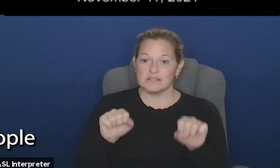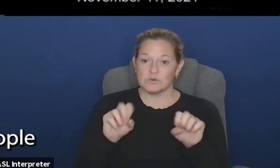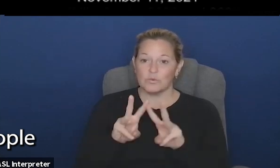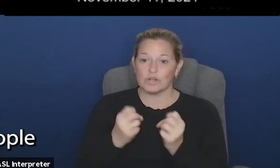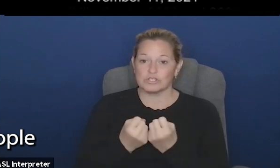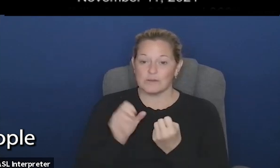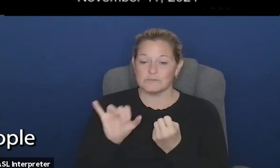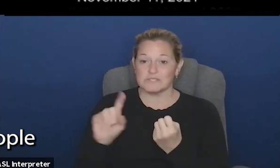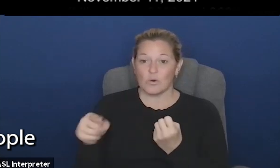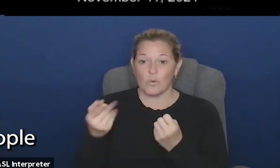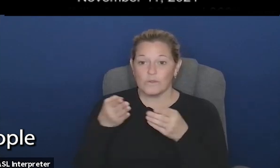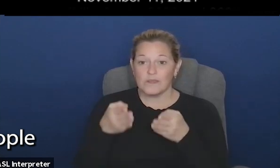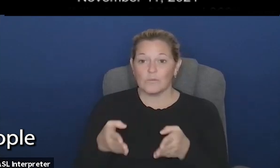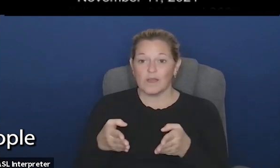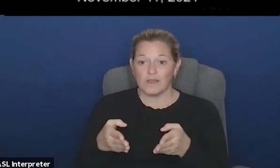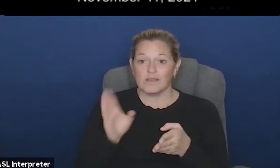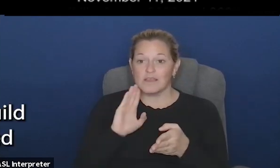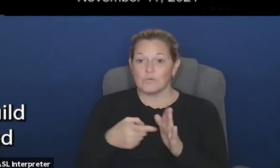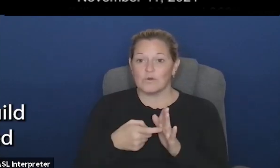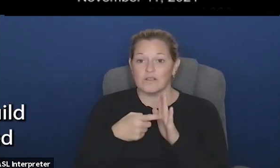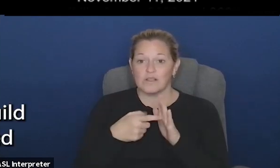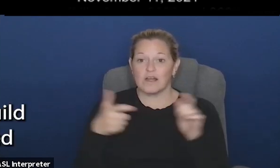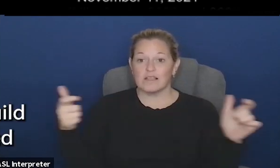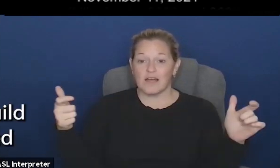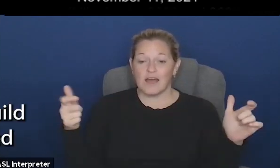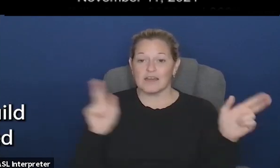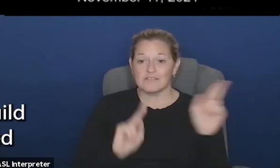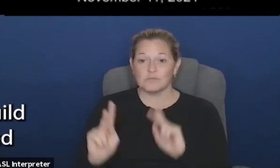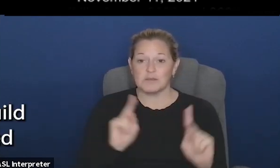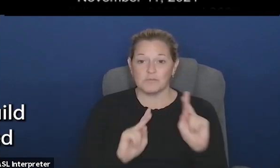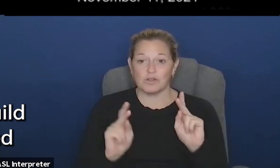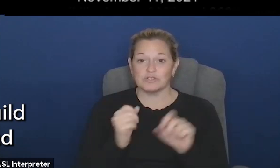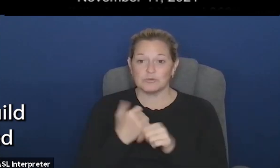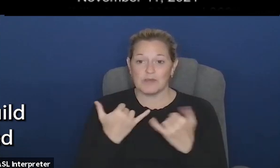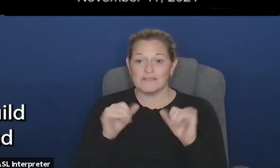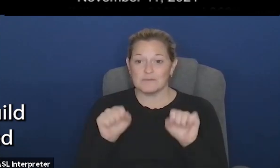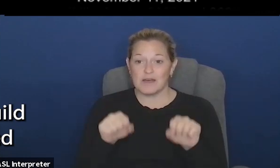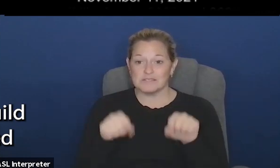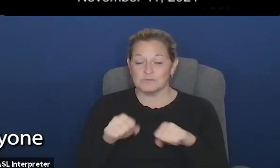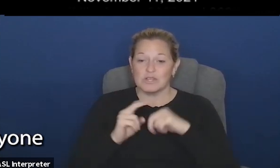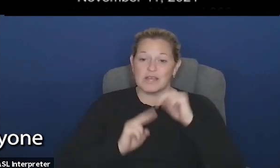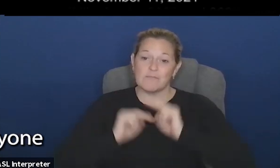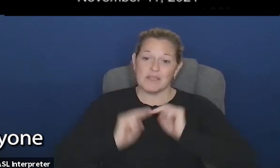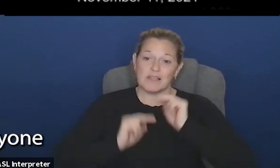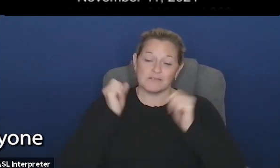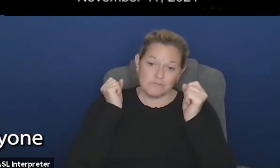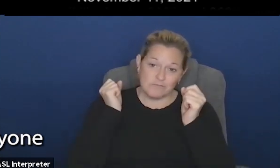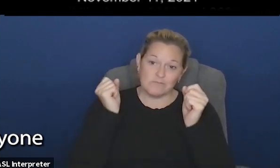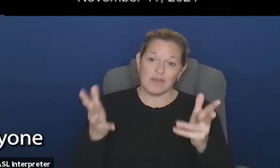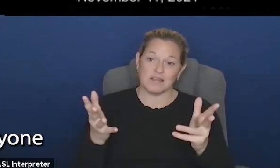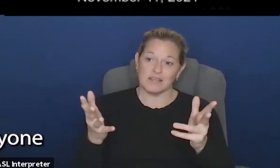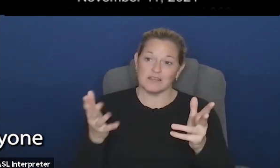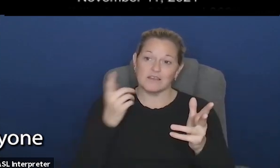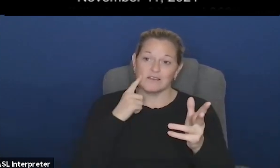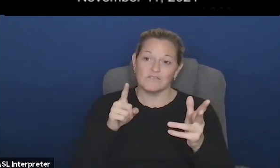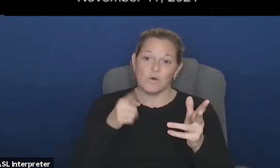the only way. It's going to take a large group of people to make this possible, and to build a ton of these devices that we'll need for upcoming eclipses, and